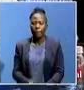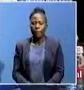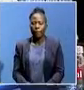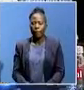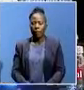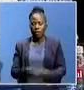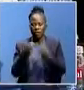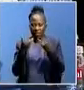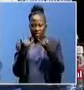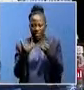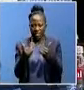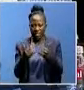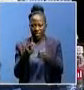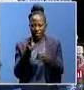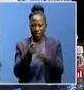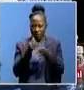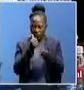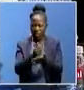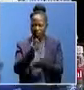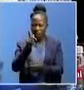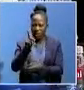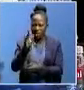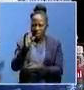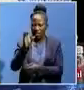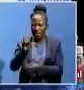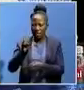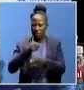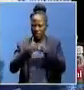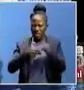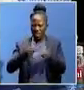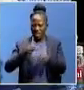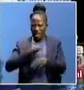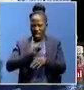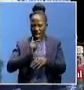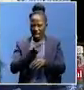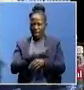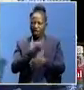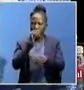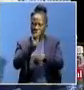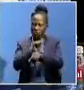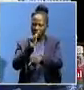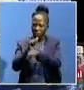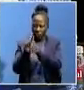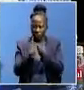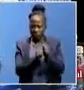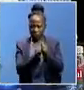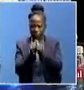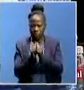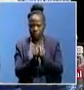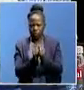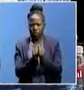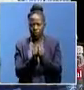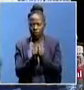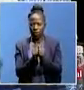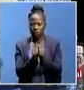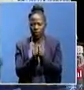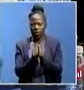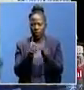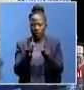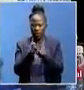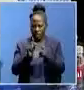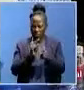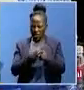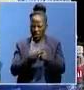KCM and its future, and that we will work well together with integrity in putting KCM first and making sure